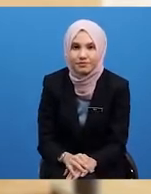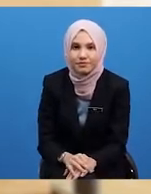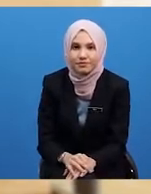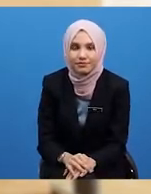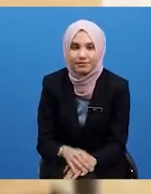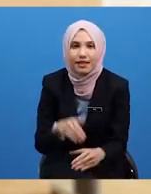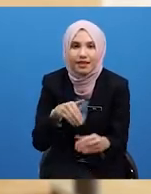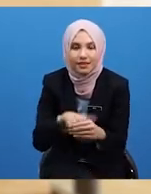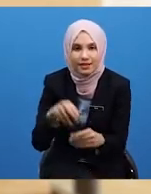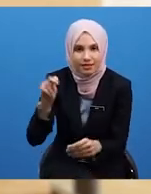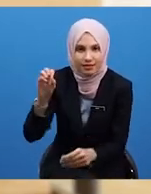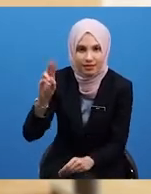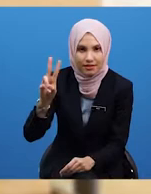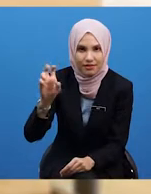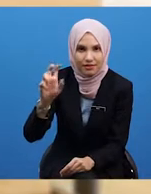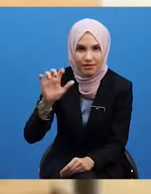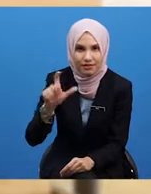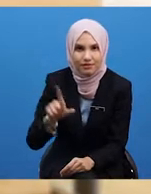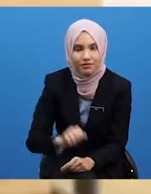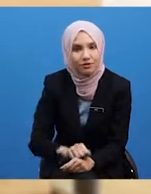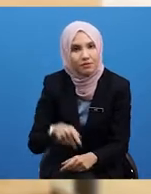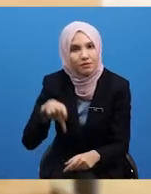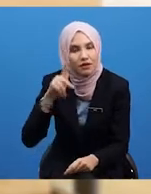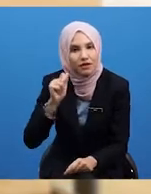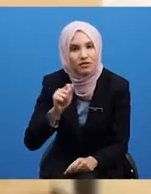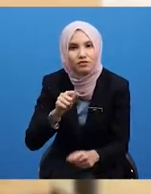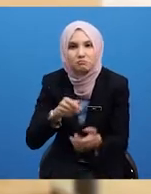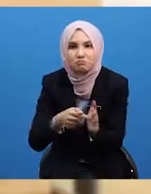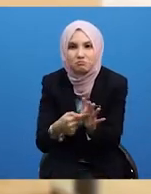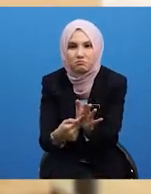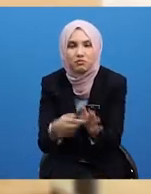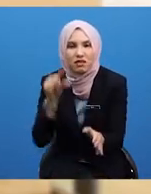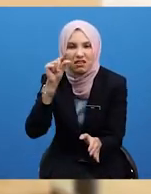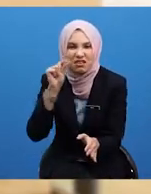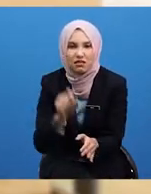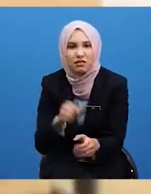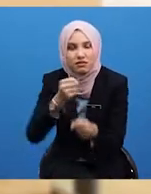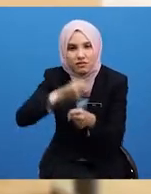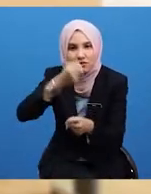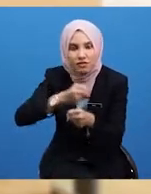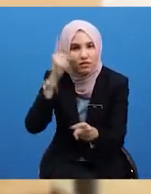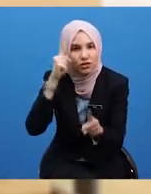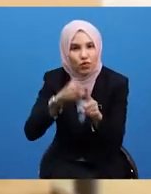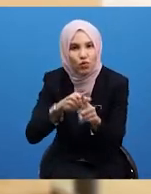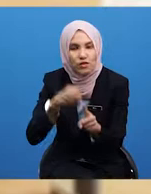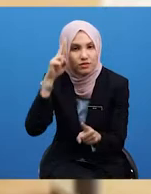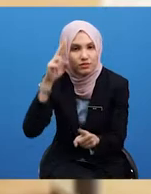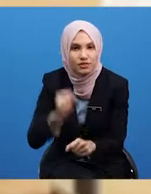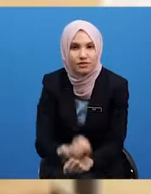In this novel, Pa shows very little support towards Richard.